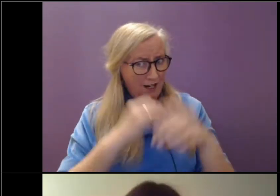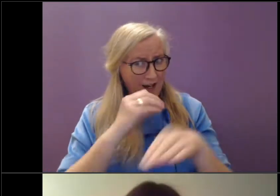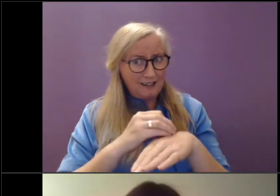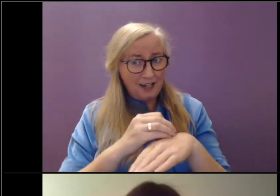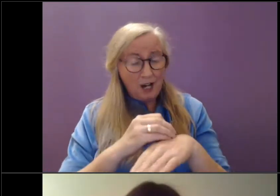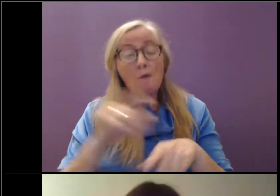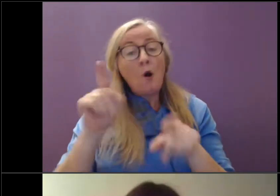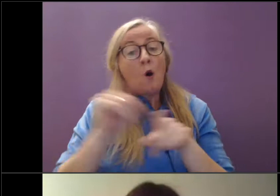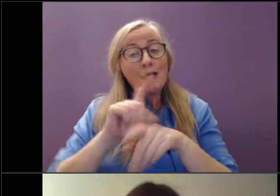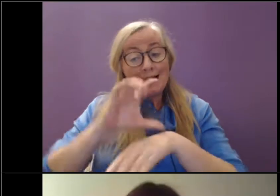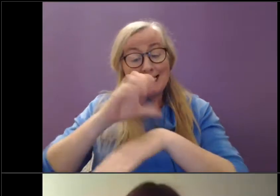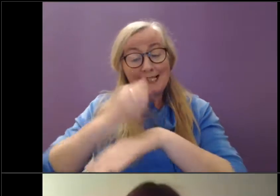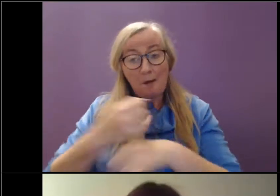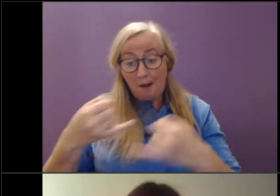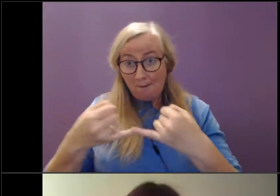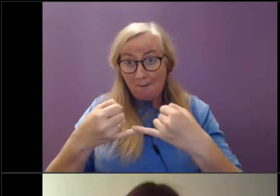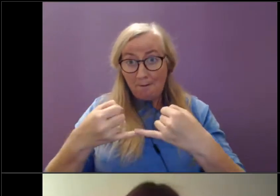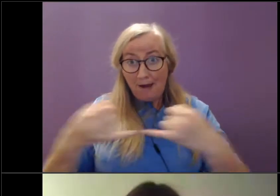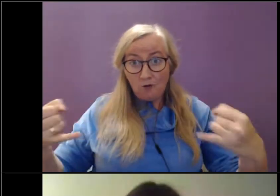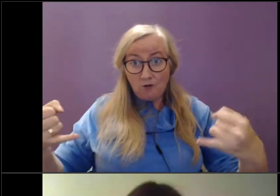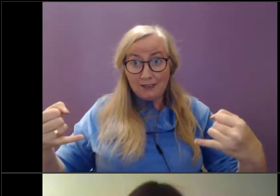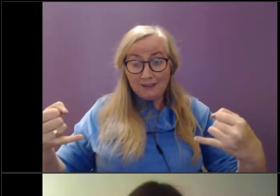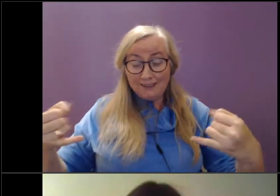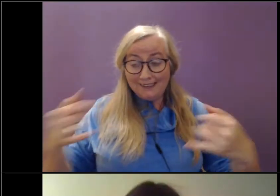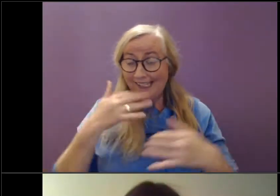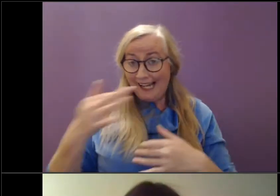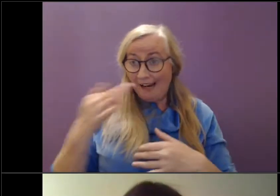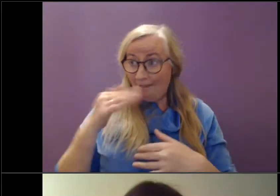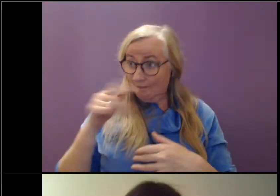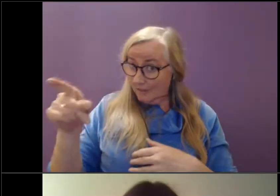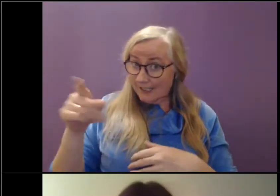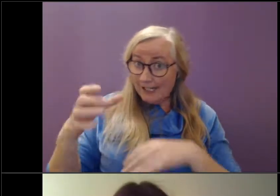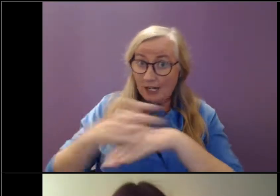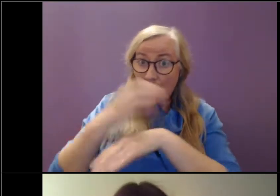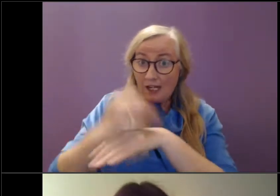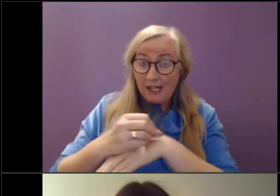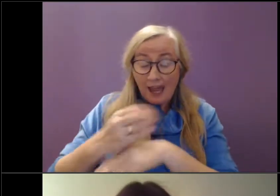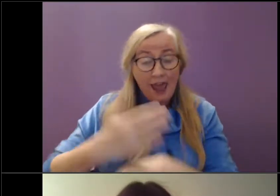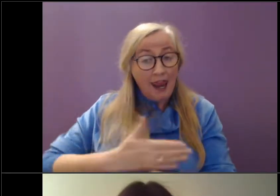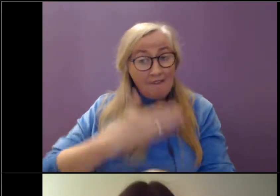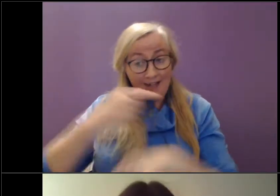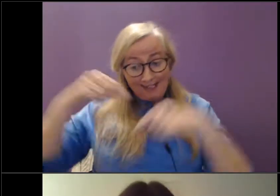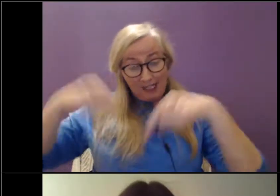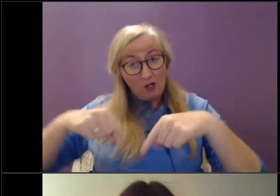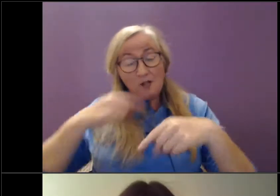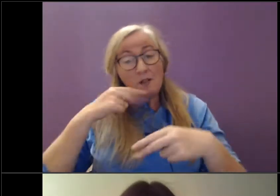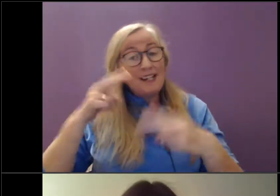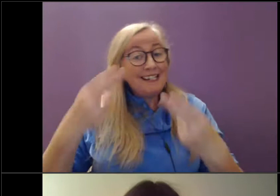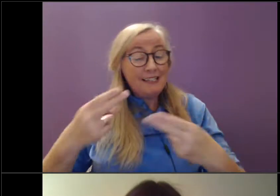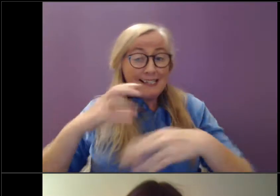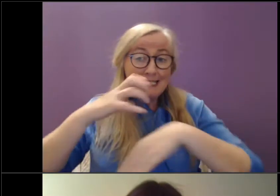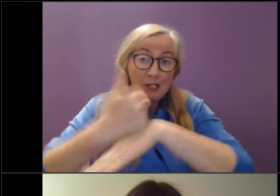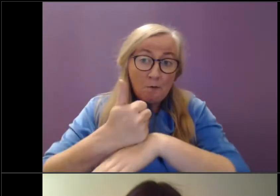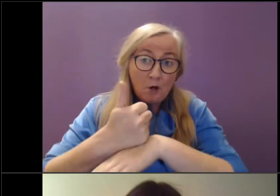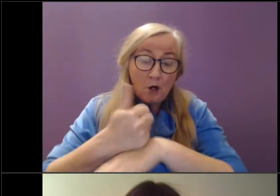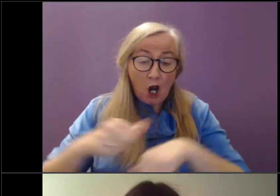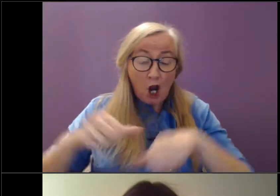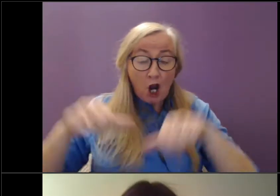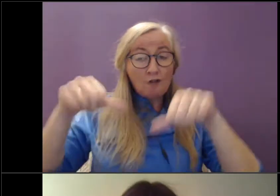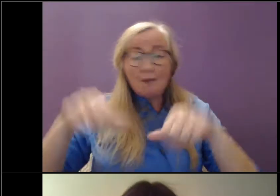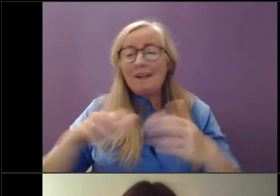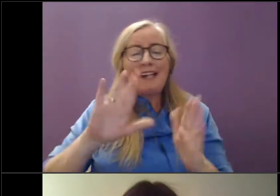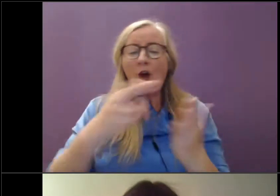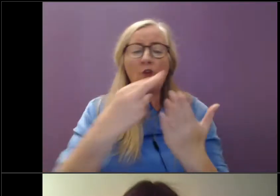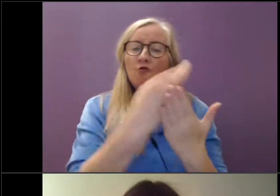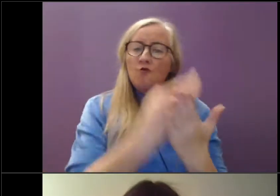If she's living in your home and you have maybe it's setting up agreements and setting rules, but there's certain boundaries